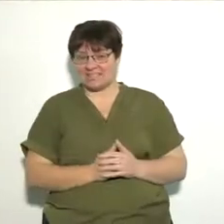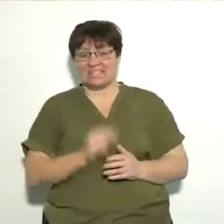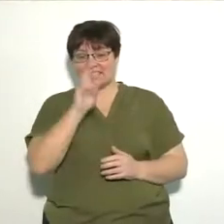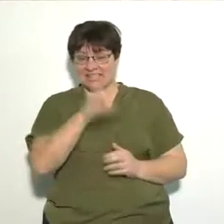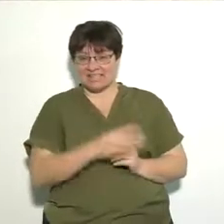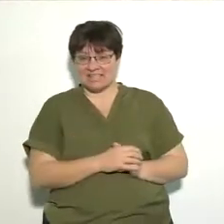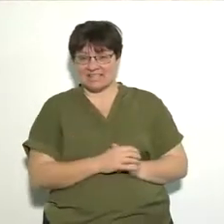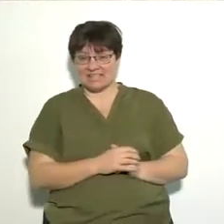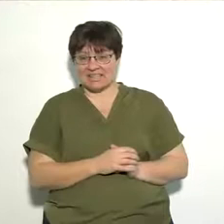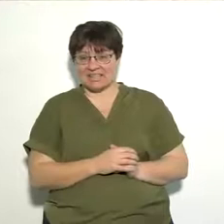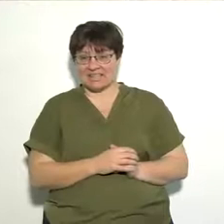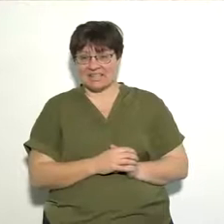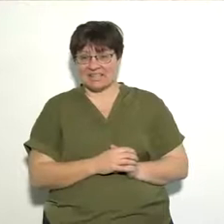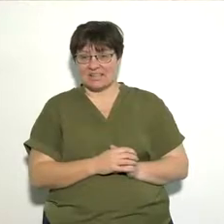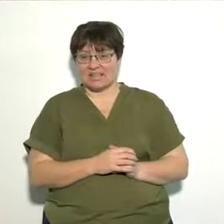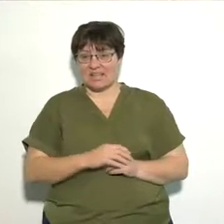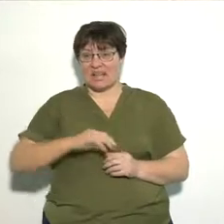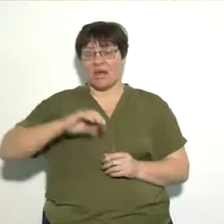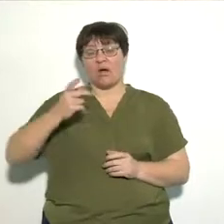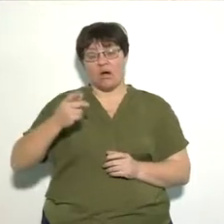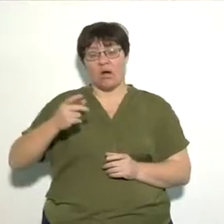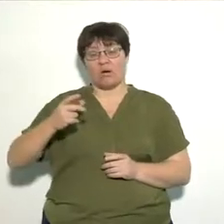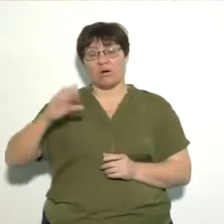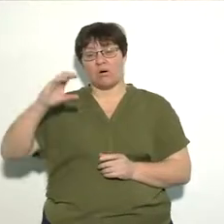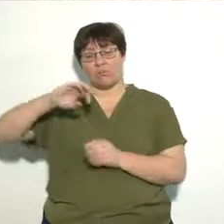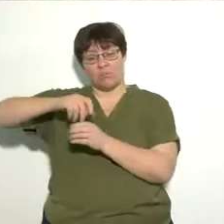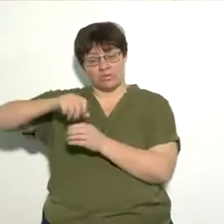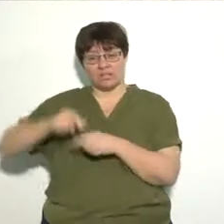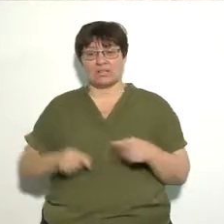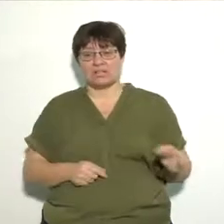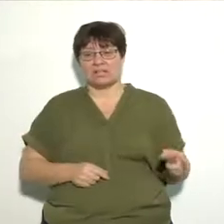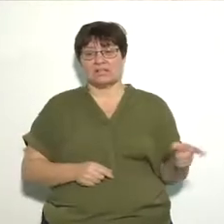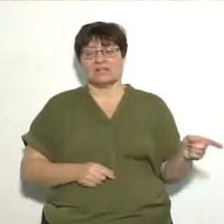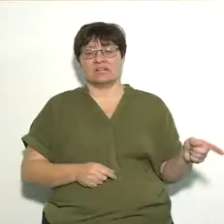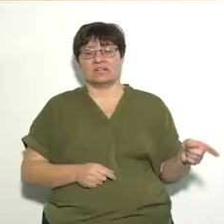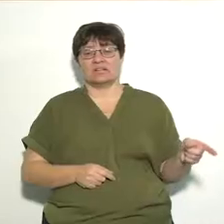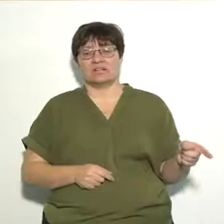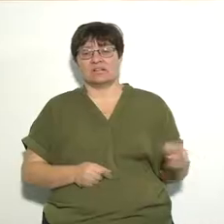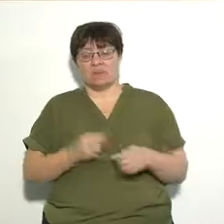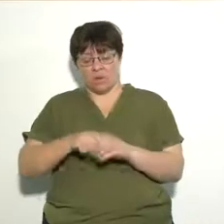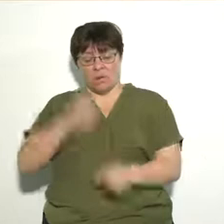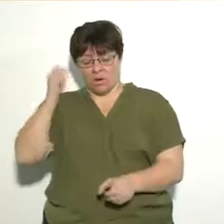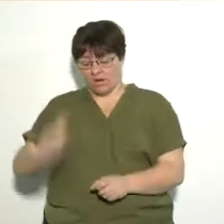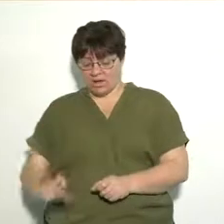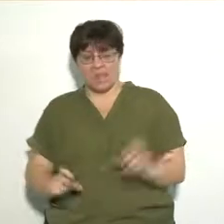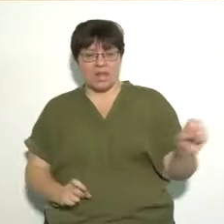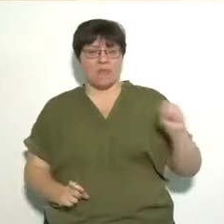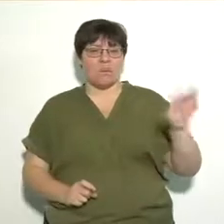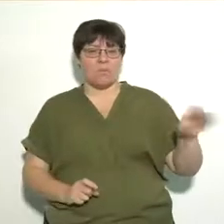Let's see. I've got a bottle cork as well as a pom-pom.